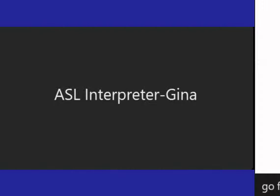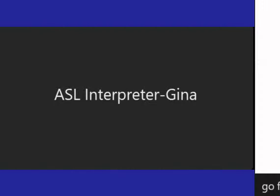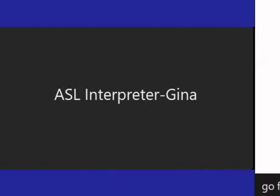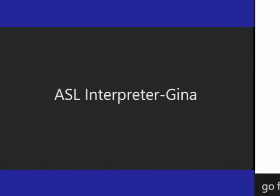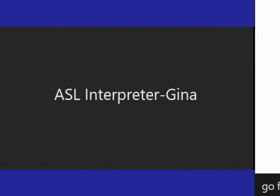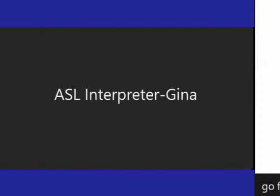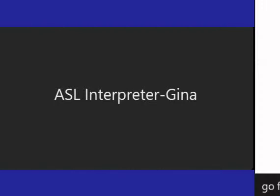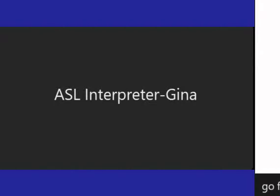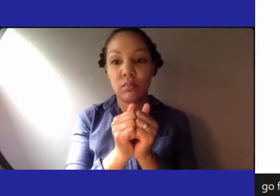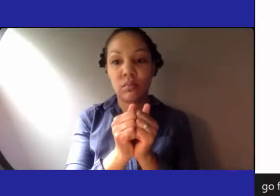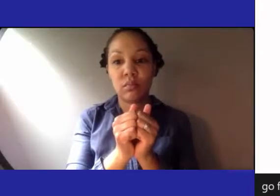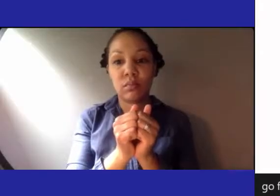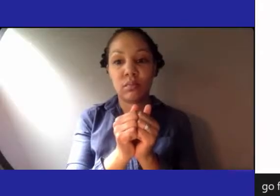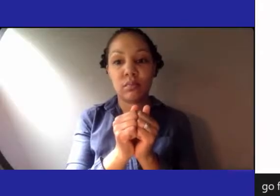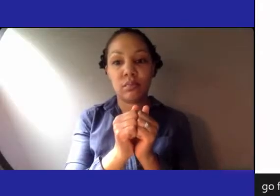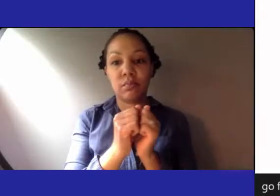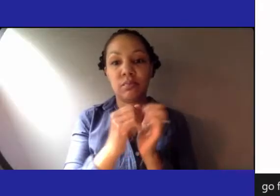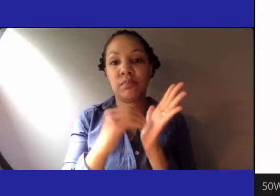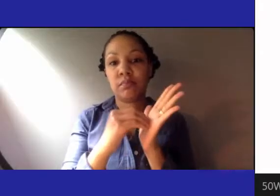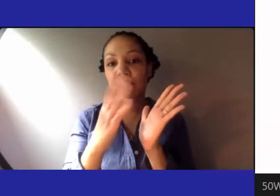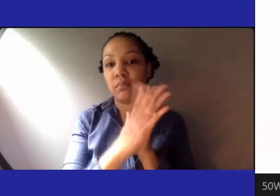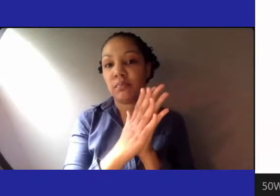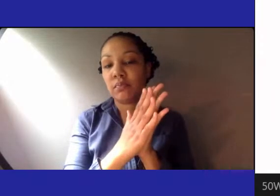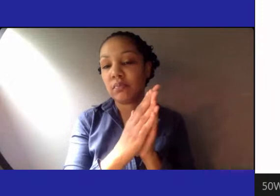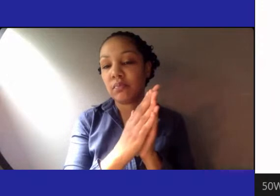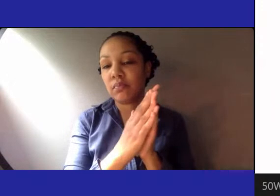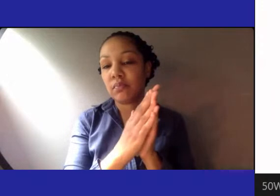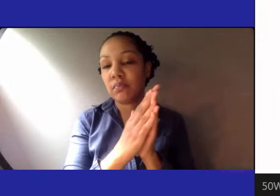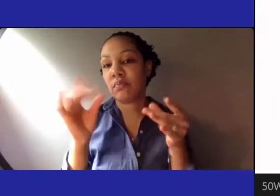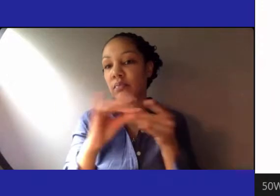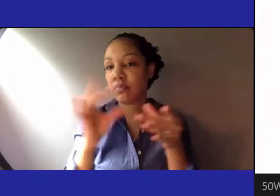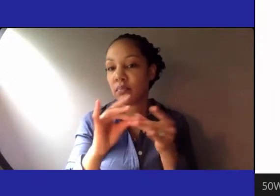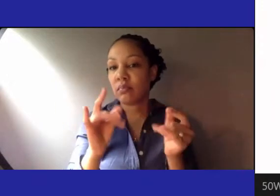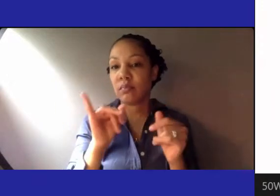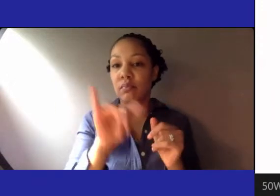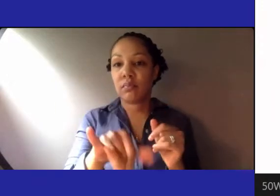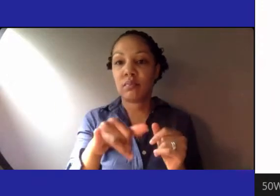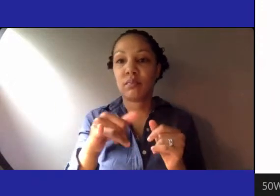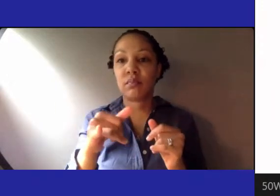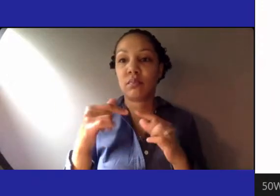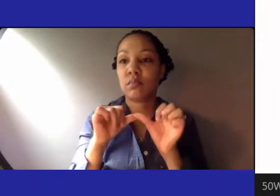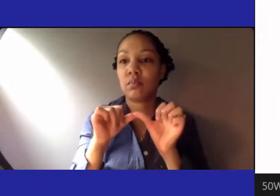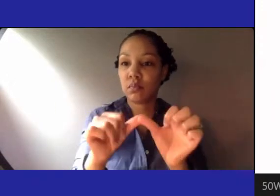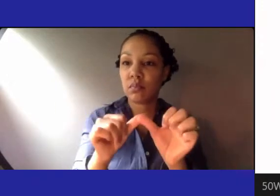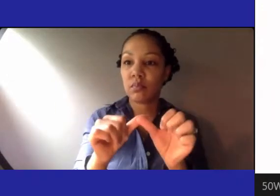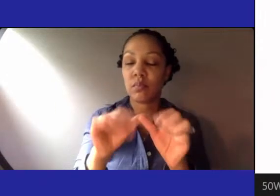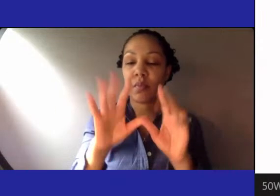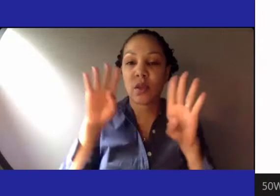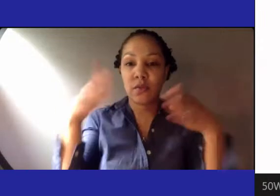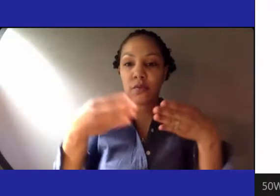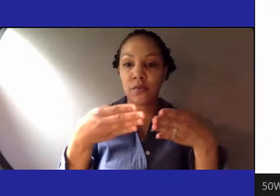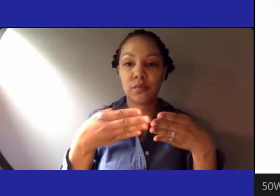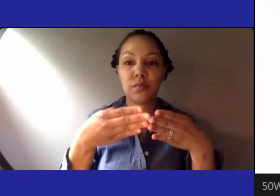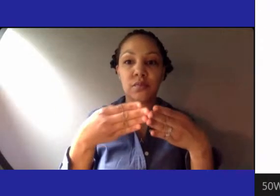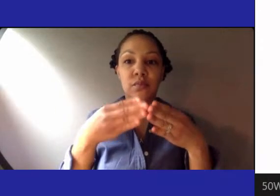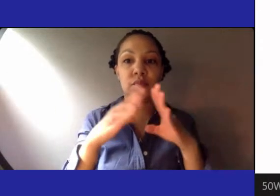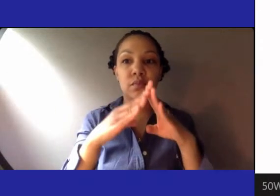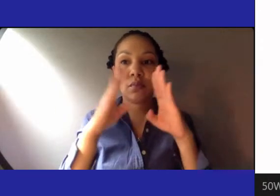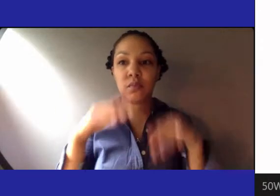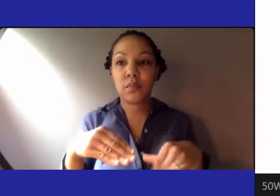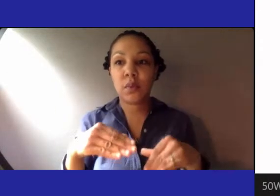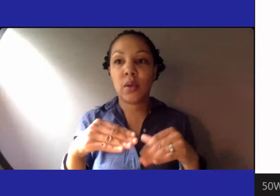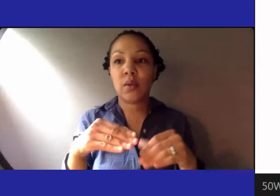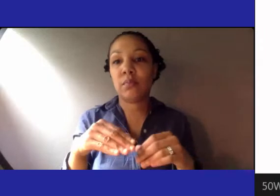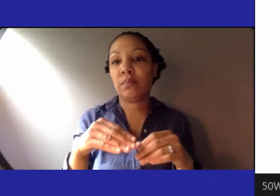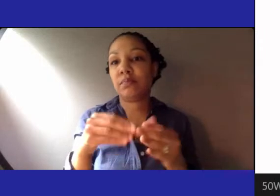a statement. As we continue our focus on health equity and continue to address unconscious